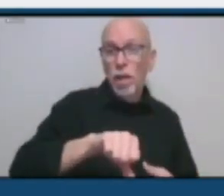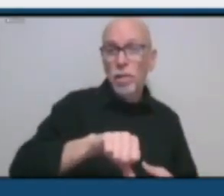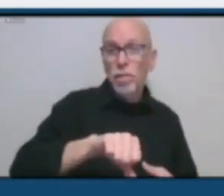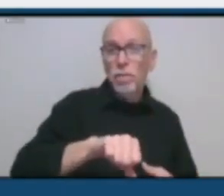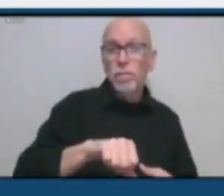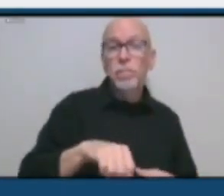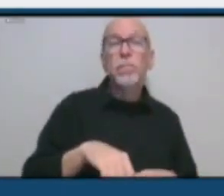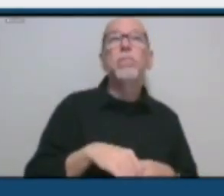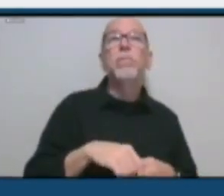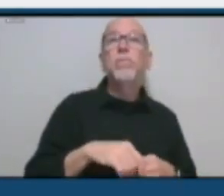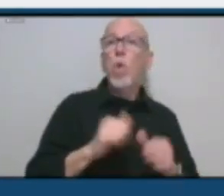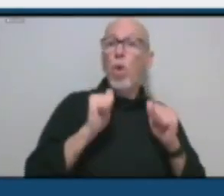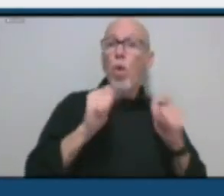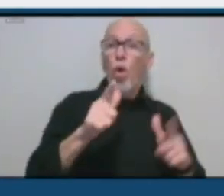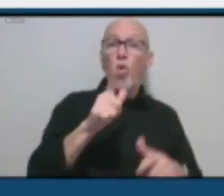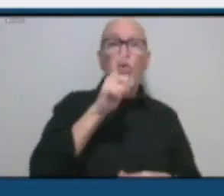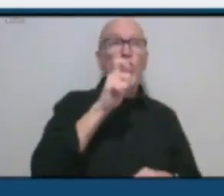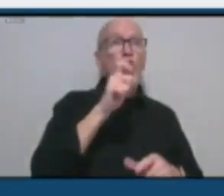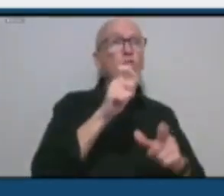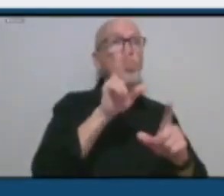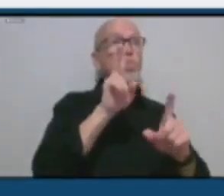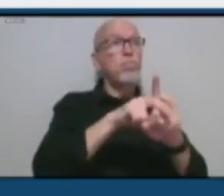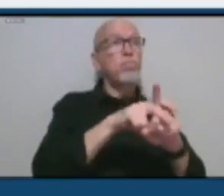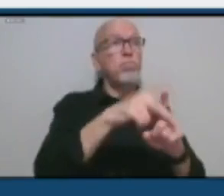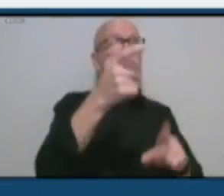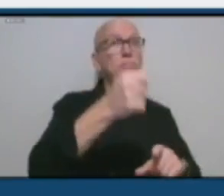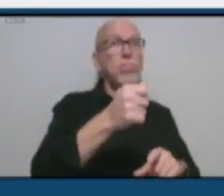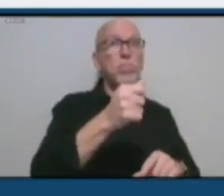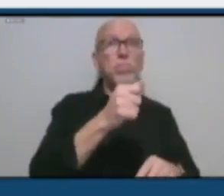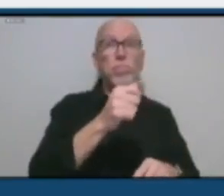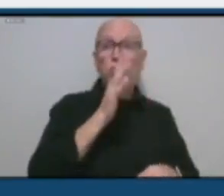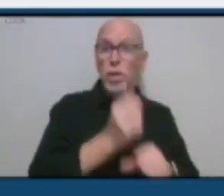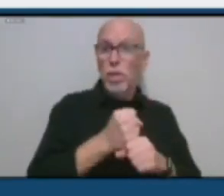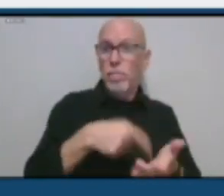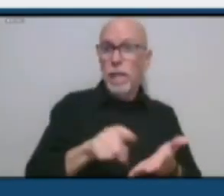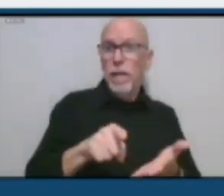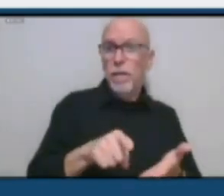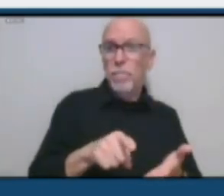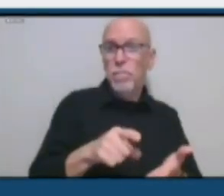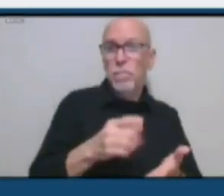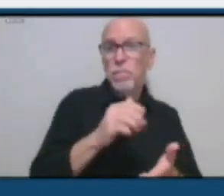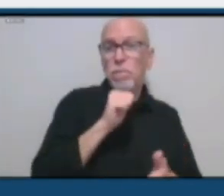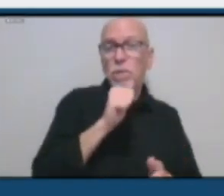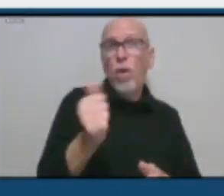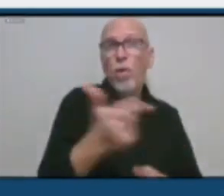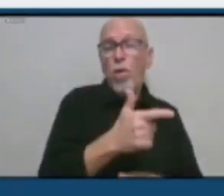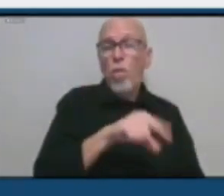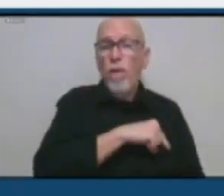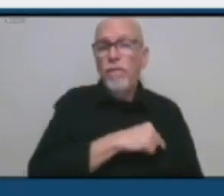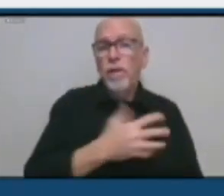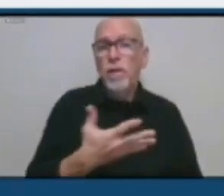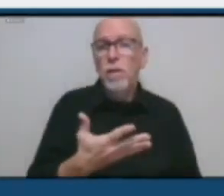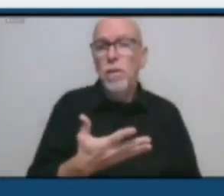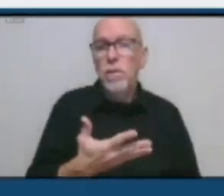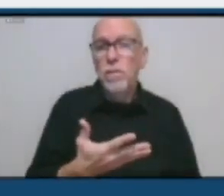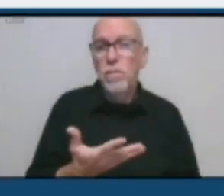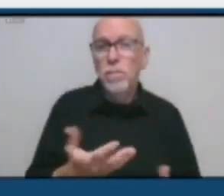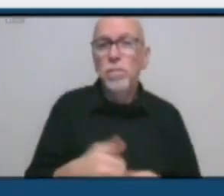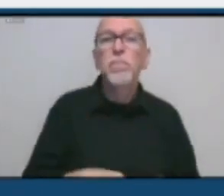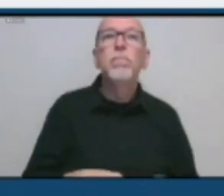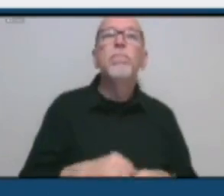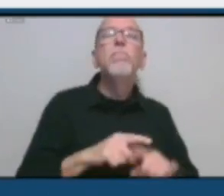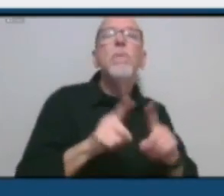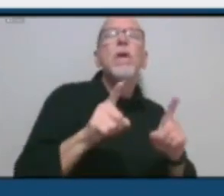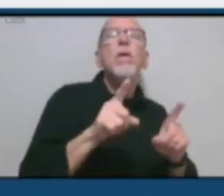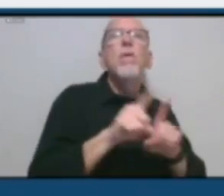every individual who requests payment is eligible for payments. But then I'll also talk